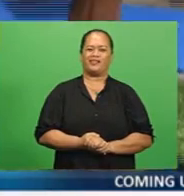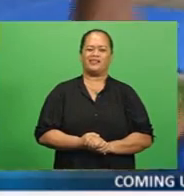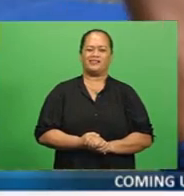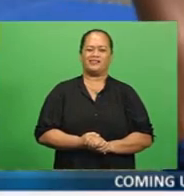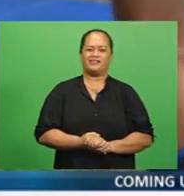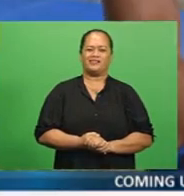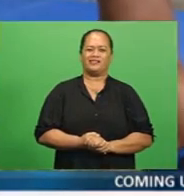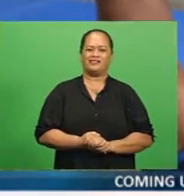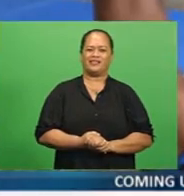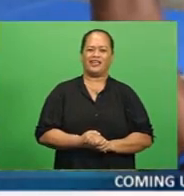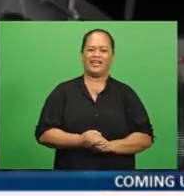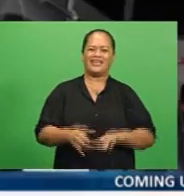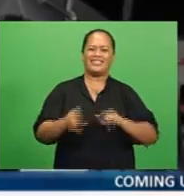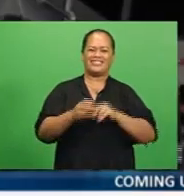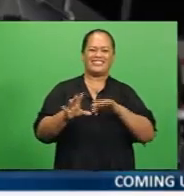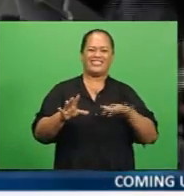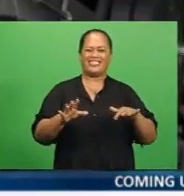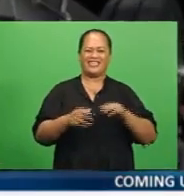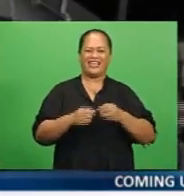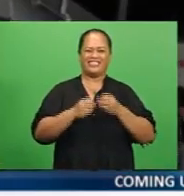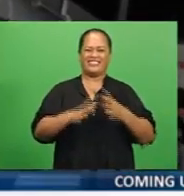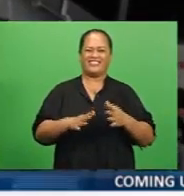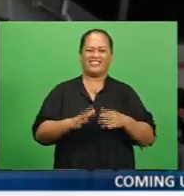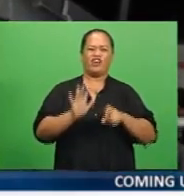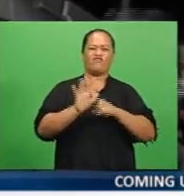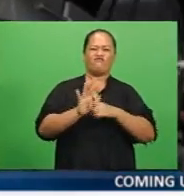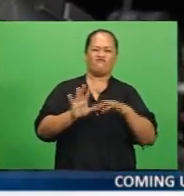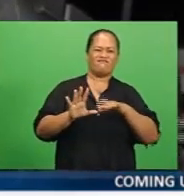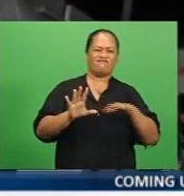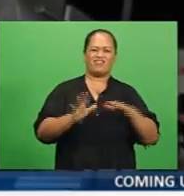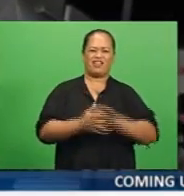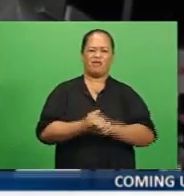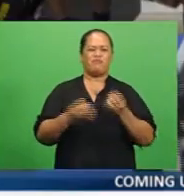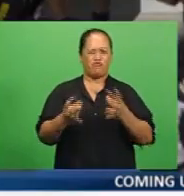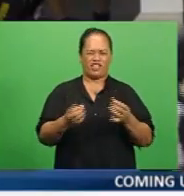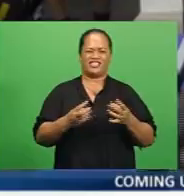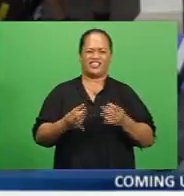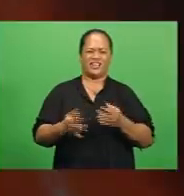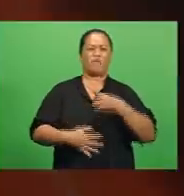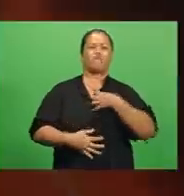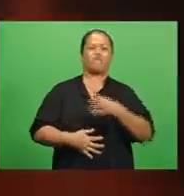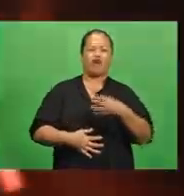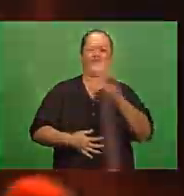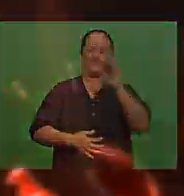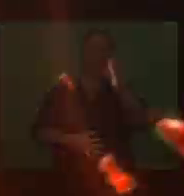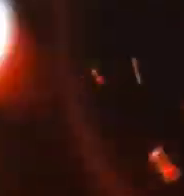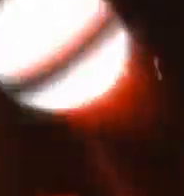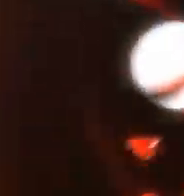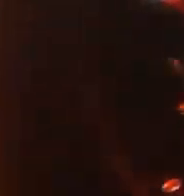And Silktails start Ron Massey Cup preparations. This and more coming up.